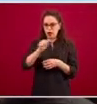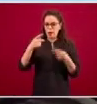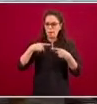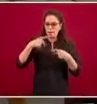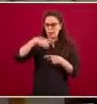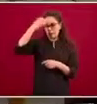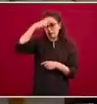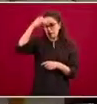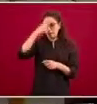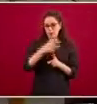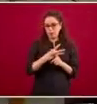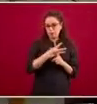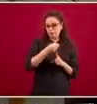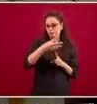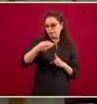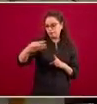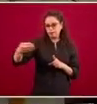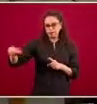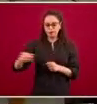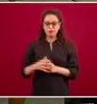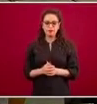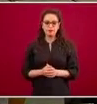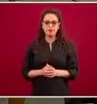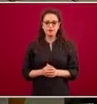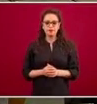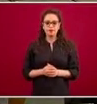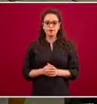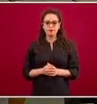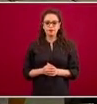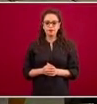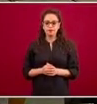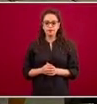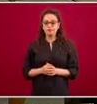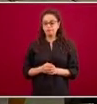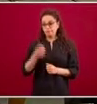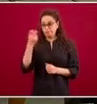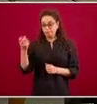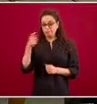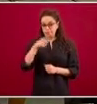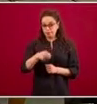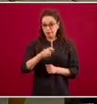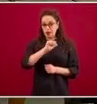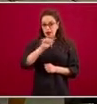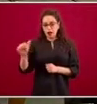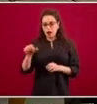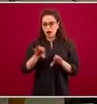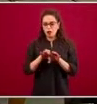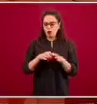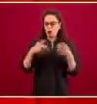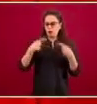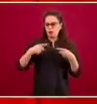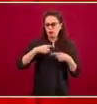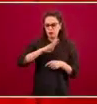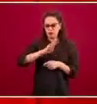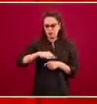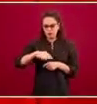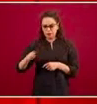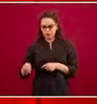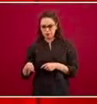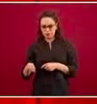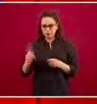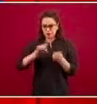represent the curves, and of course we are monitoring the mortality rates. This is all within the technical